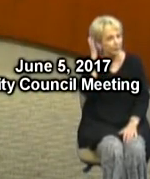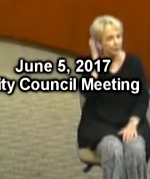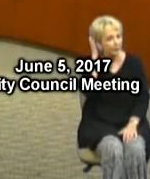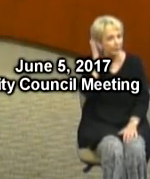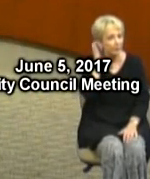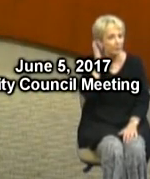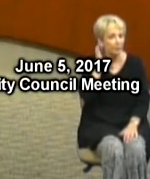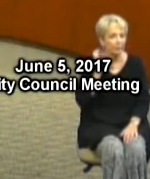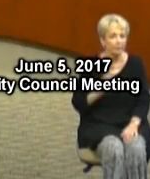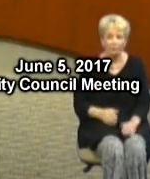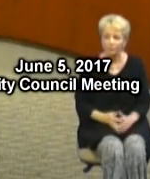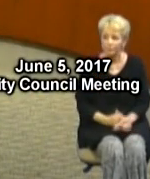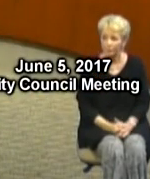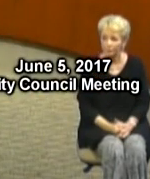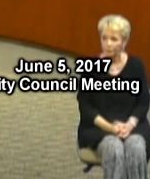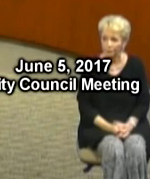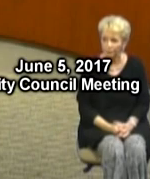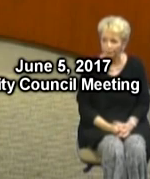Okay.